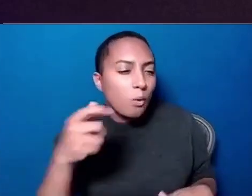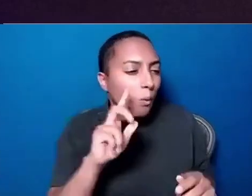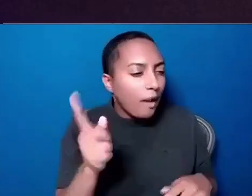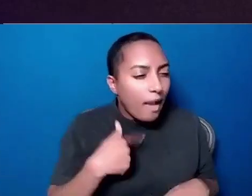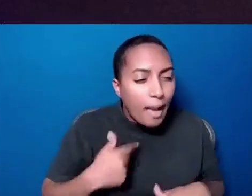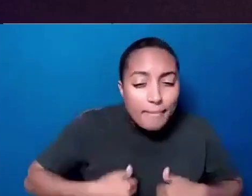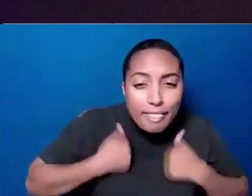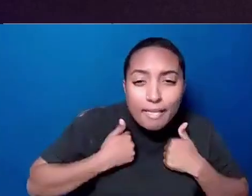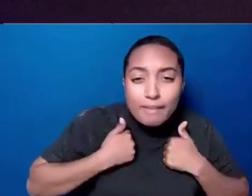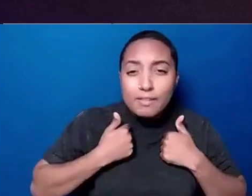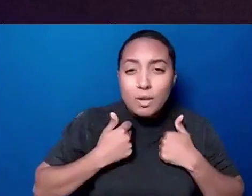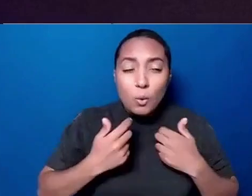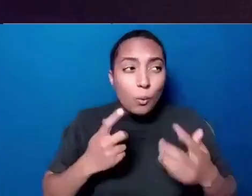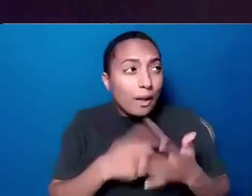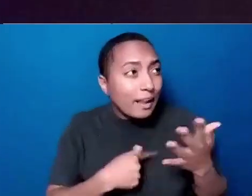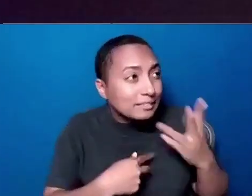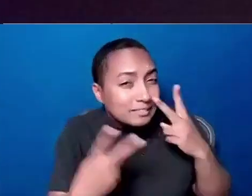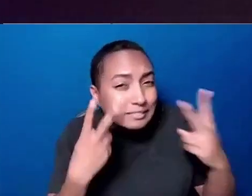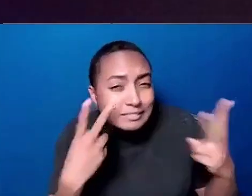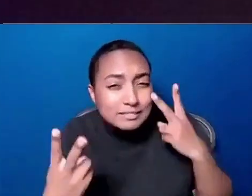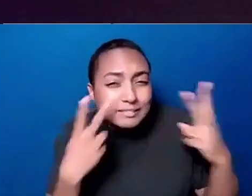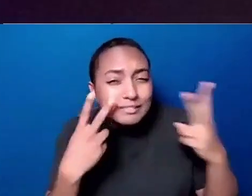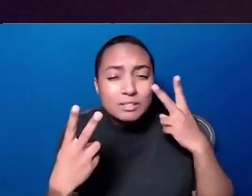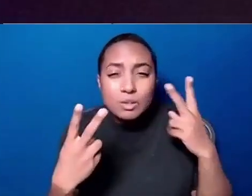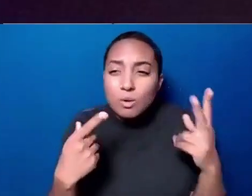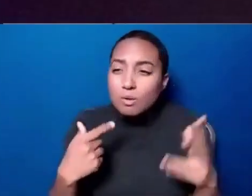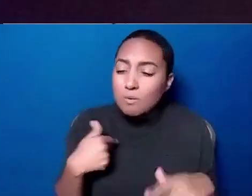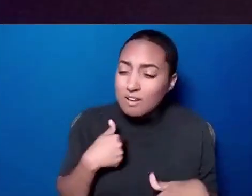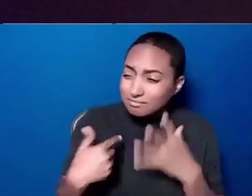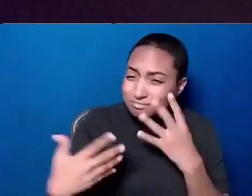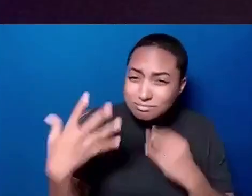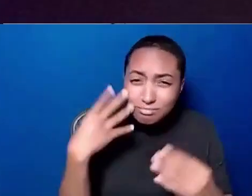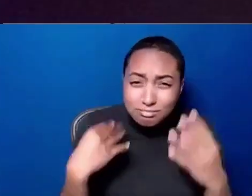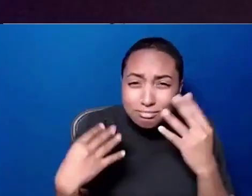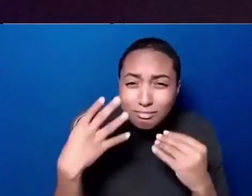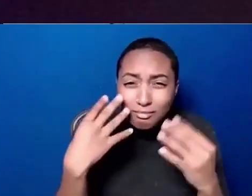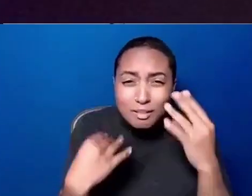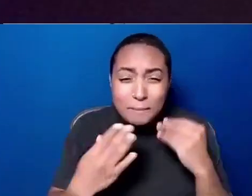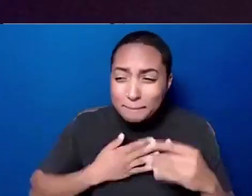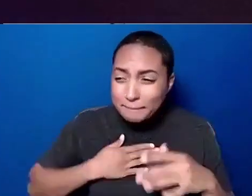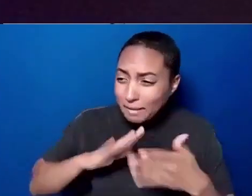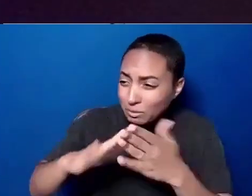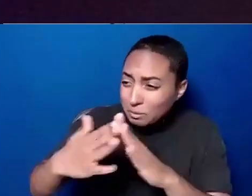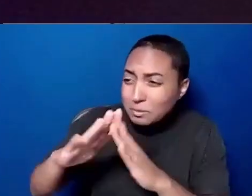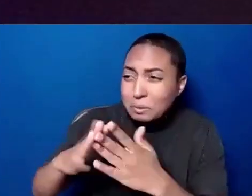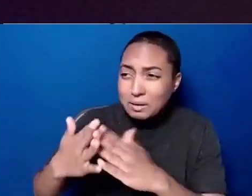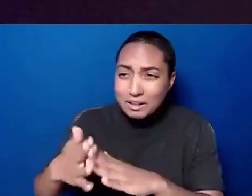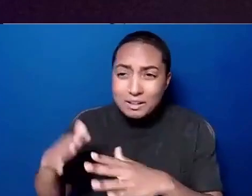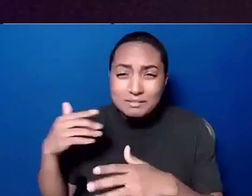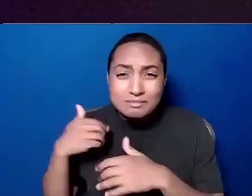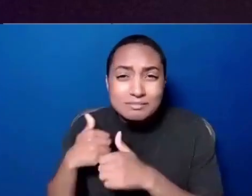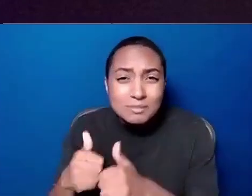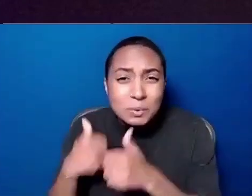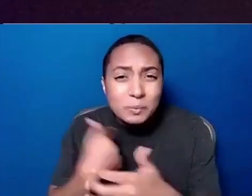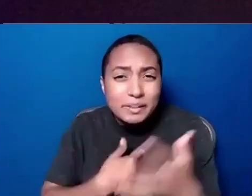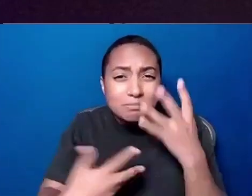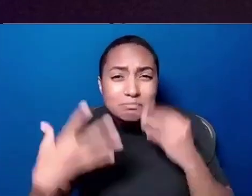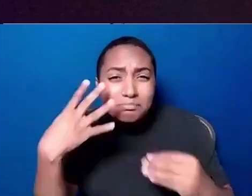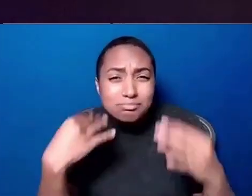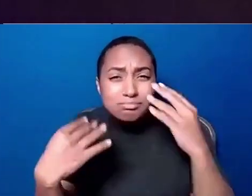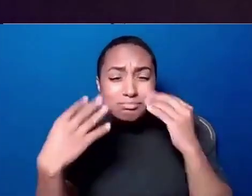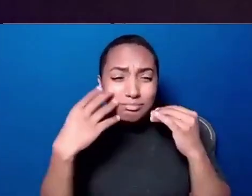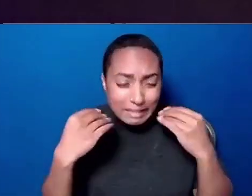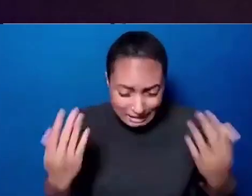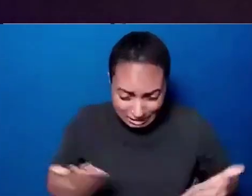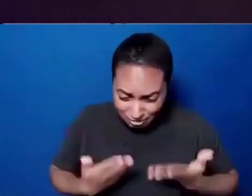what I am witnessing, what I am going through, what my people are experiencing here and on the other side